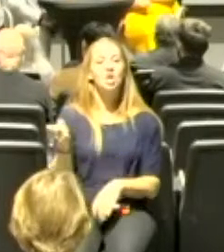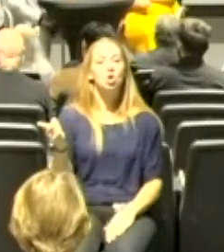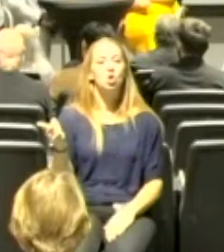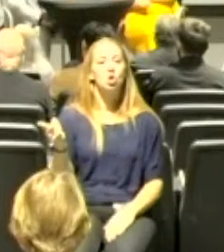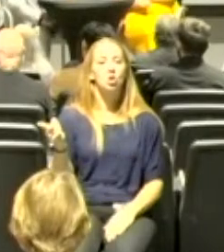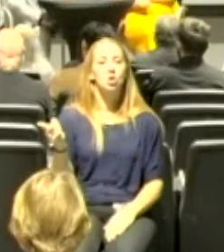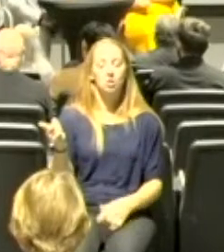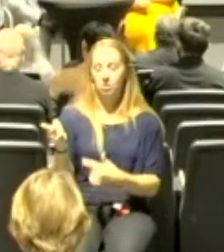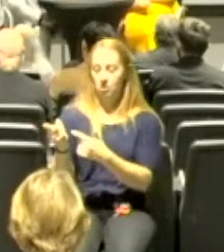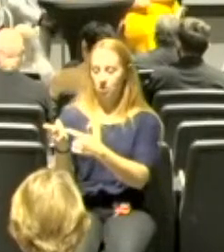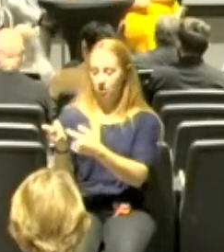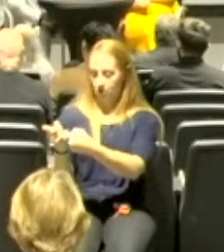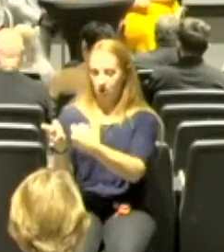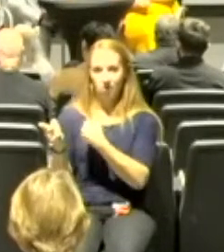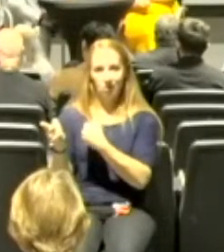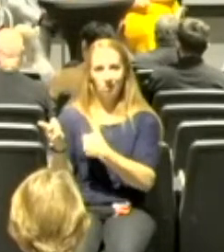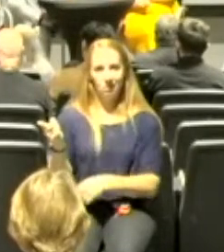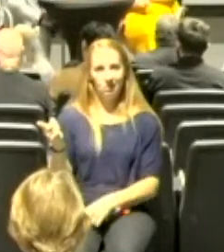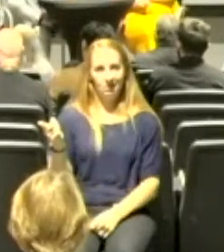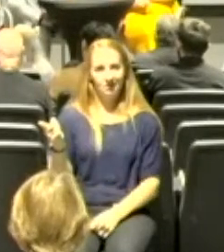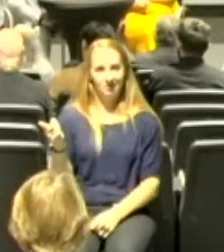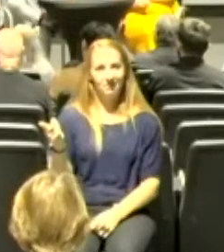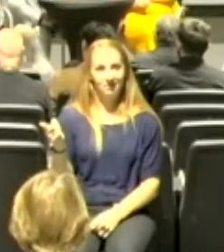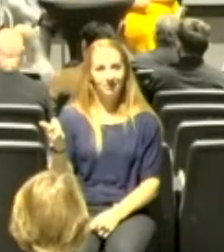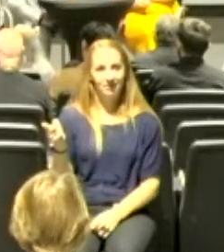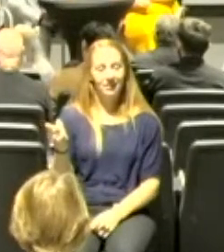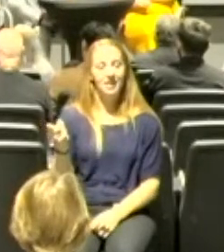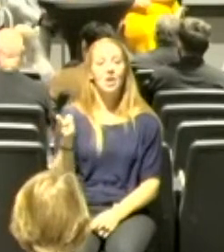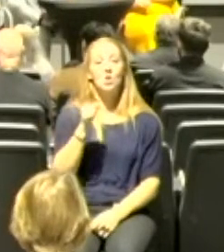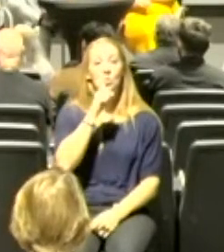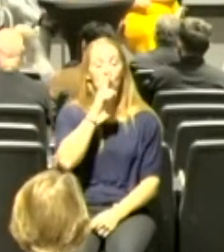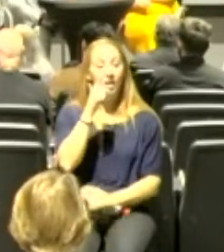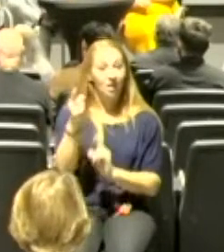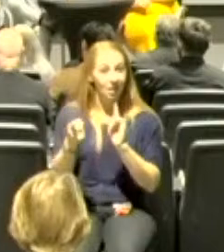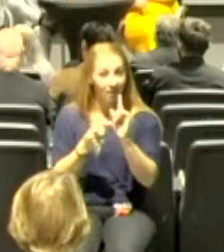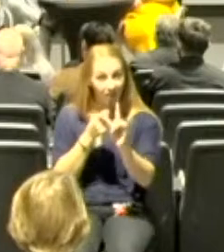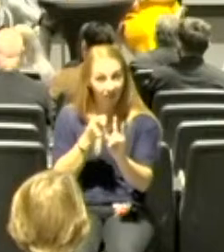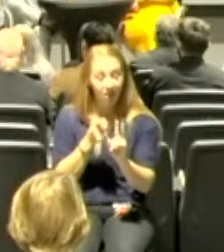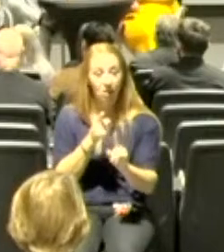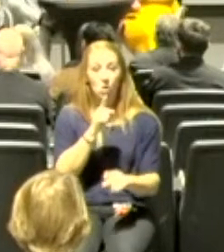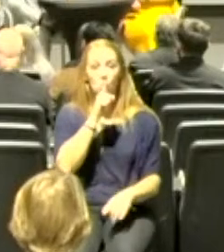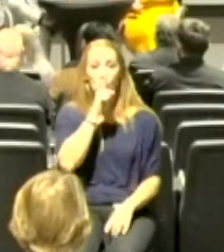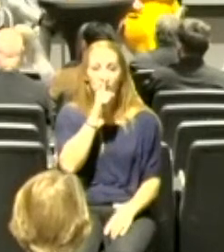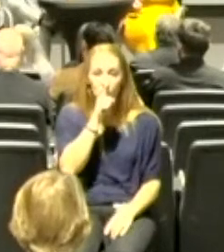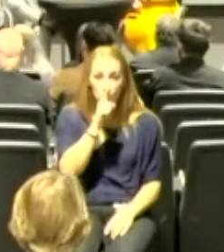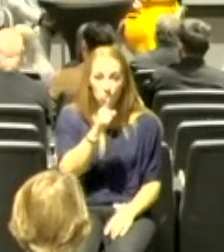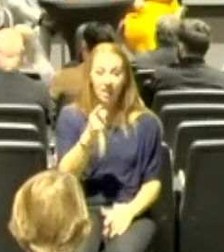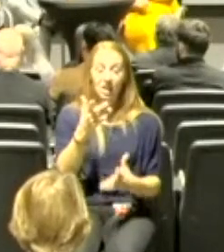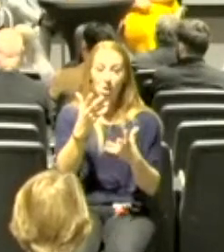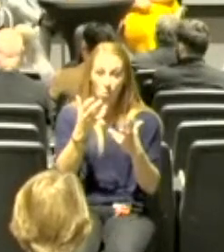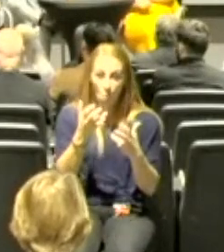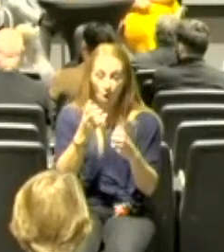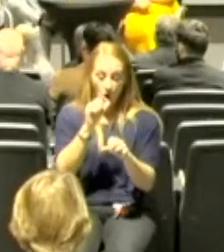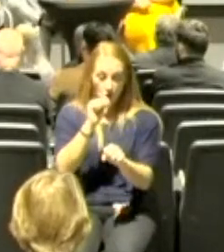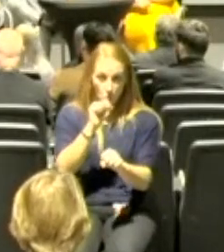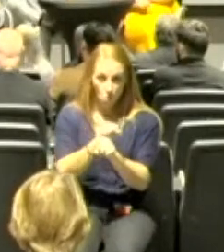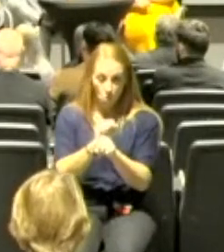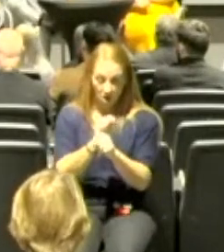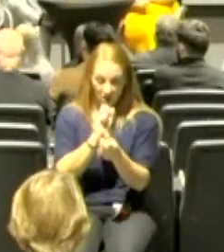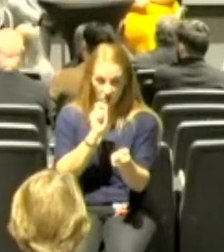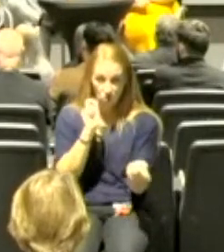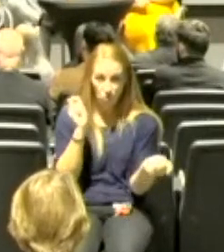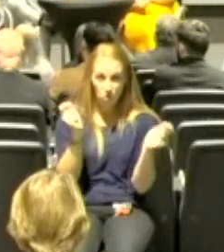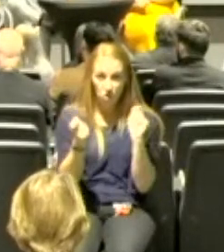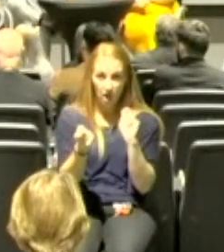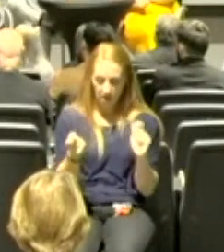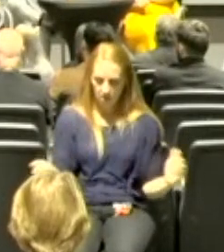without looking at the ones that are coming right back at you. And at the end of the day, if we really want to see work done in this space to create a